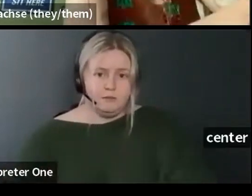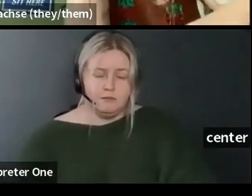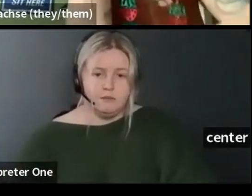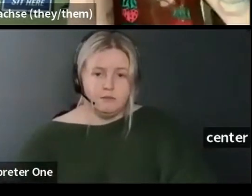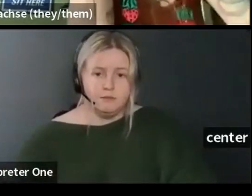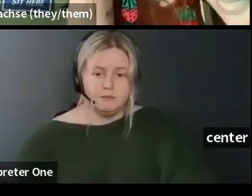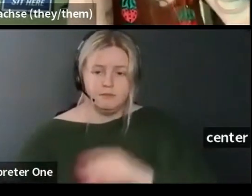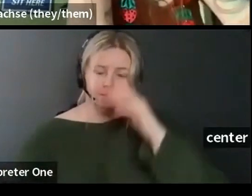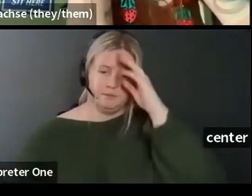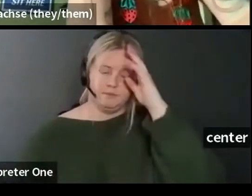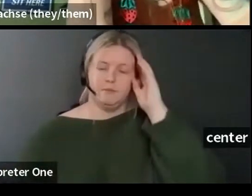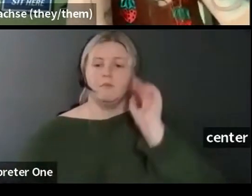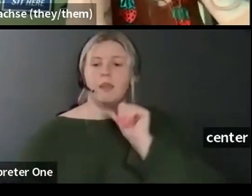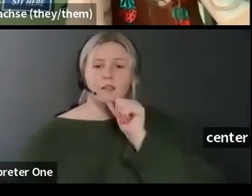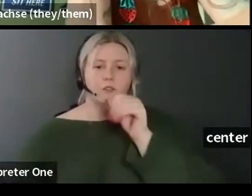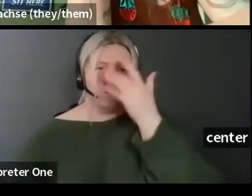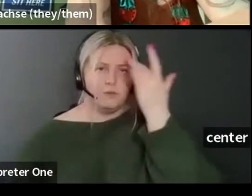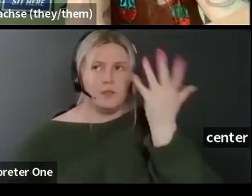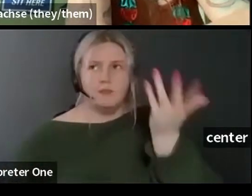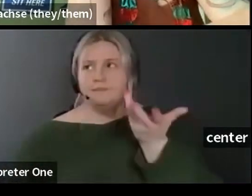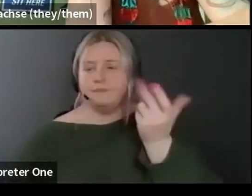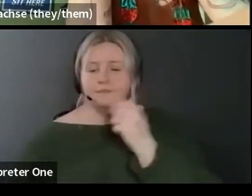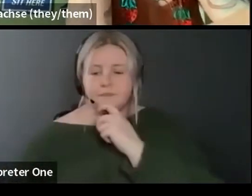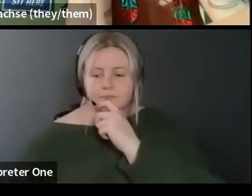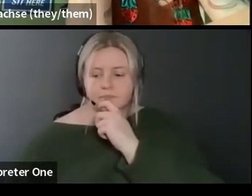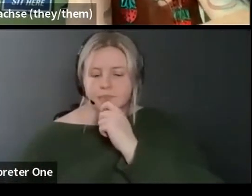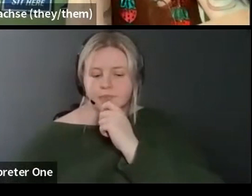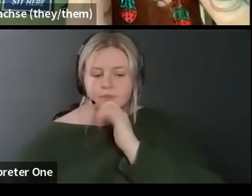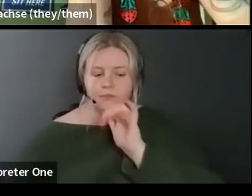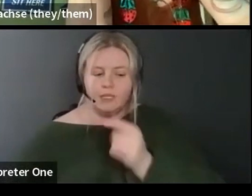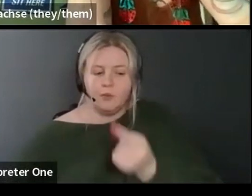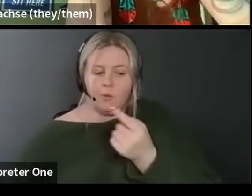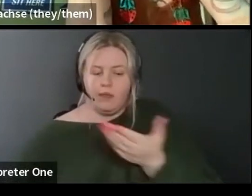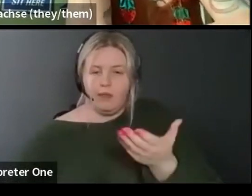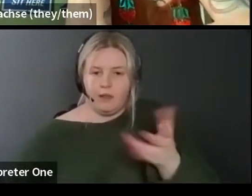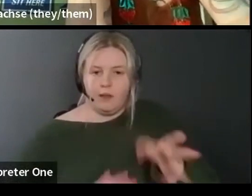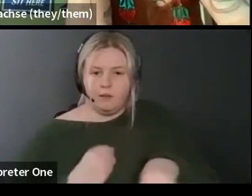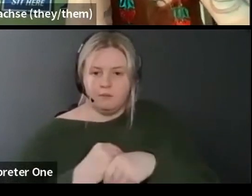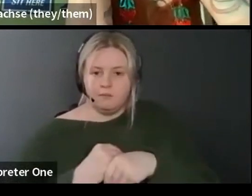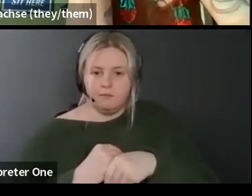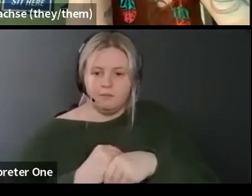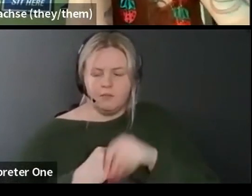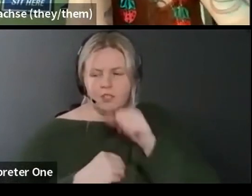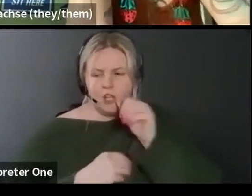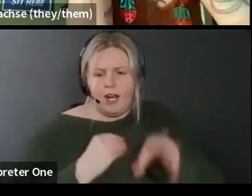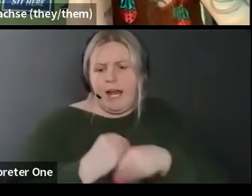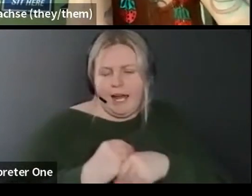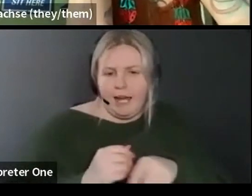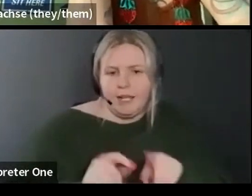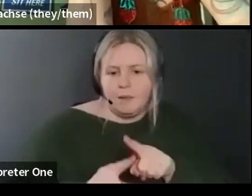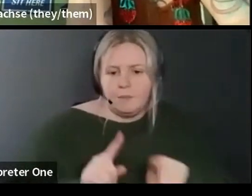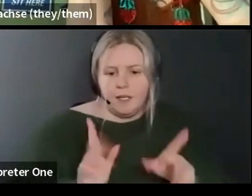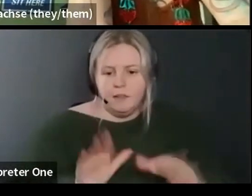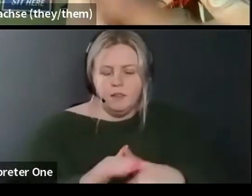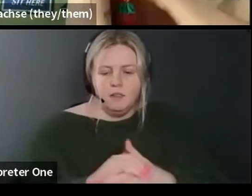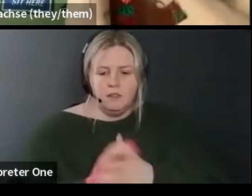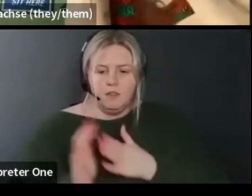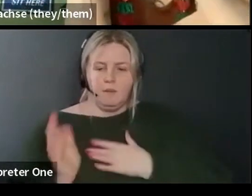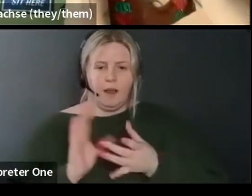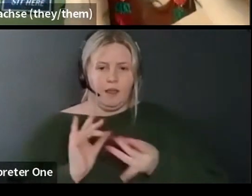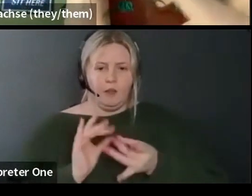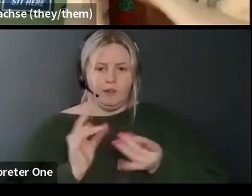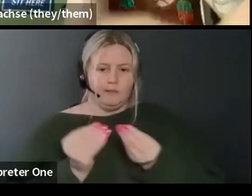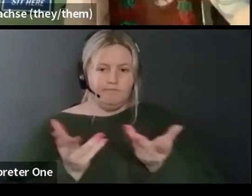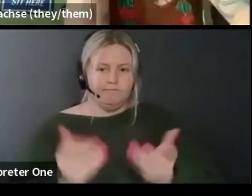and like don't forget, like, yeah, I guess like that's one of the thing I want to like add, like not even add, just say my thoughts on it. But